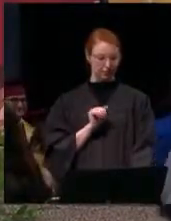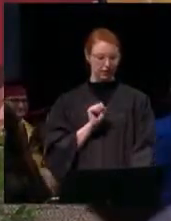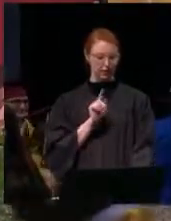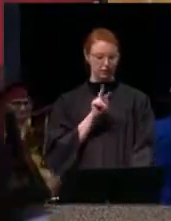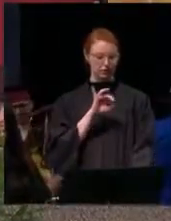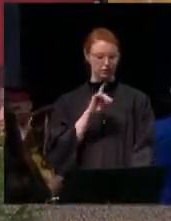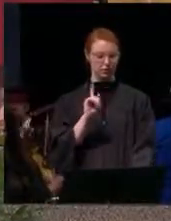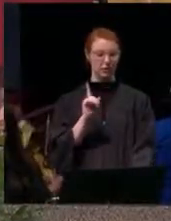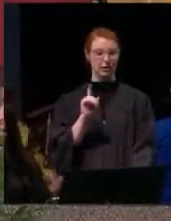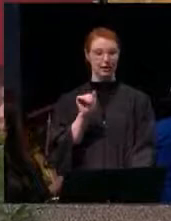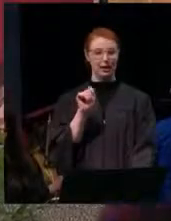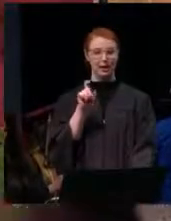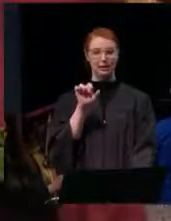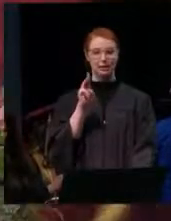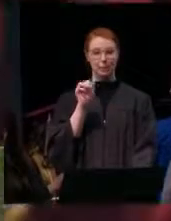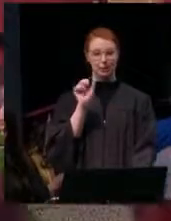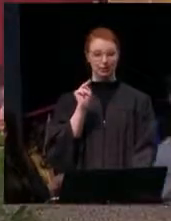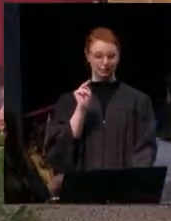Astrid Axman.